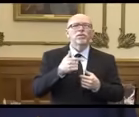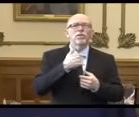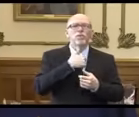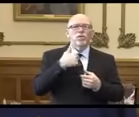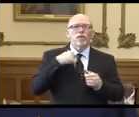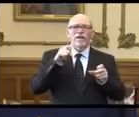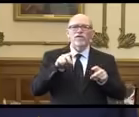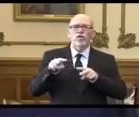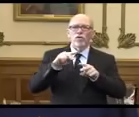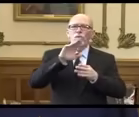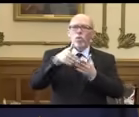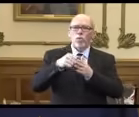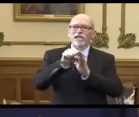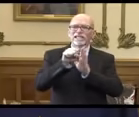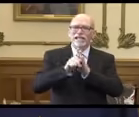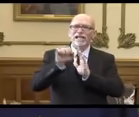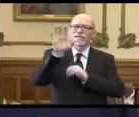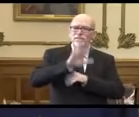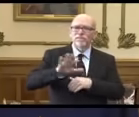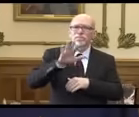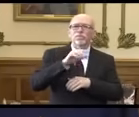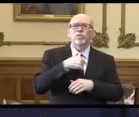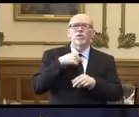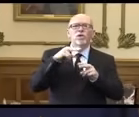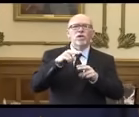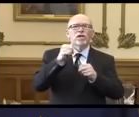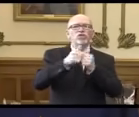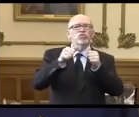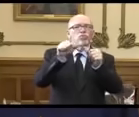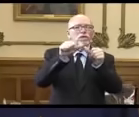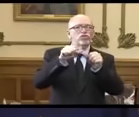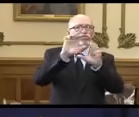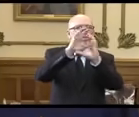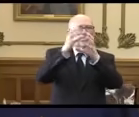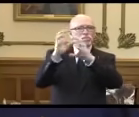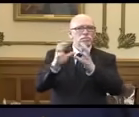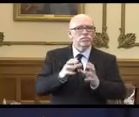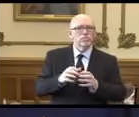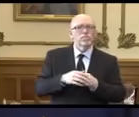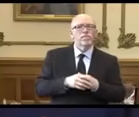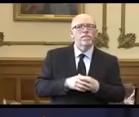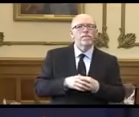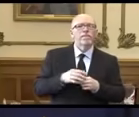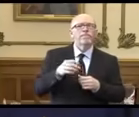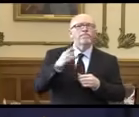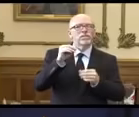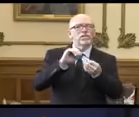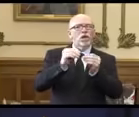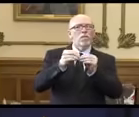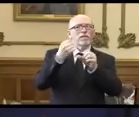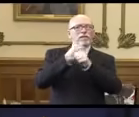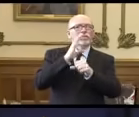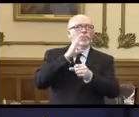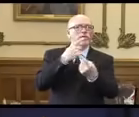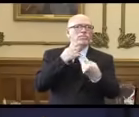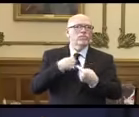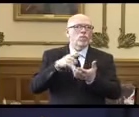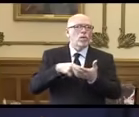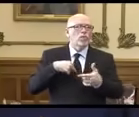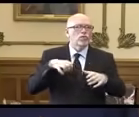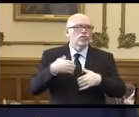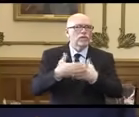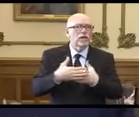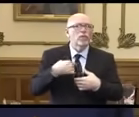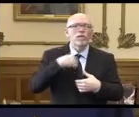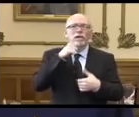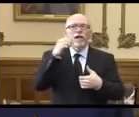look at the whole state and we look at it region by region. And we let the numbers dictate what move we'll make next. We don't try